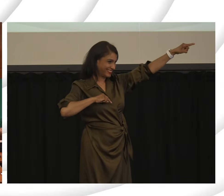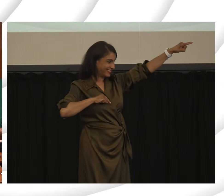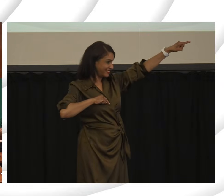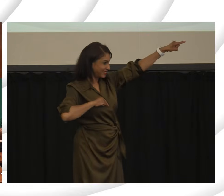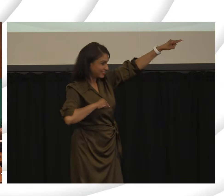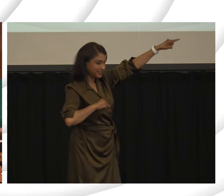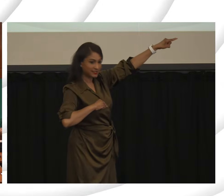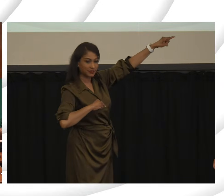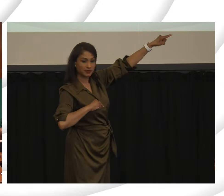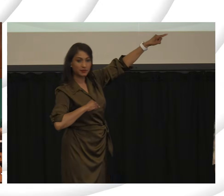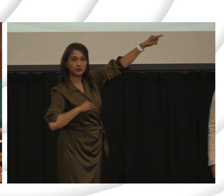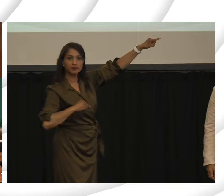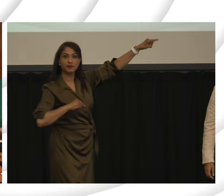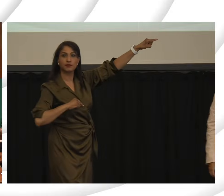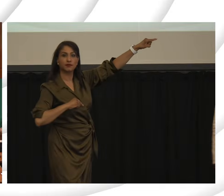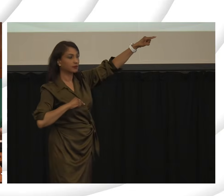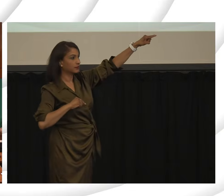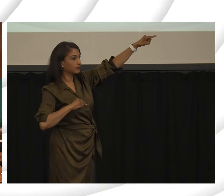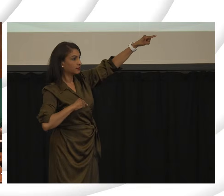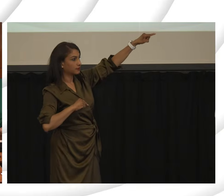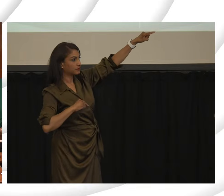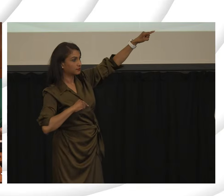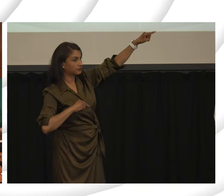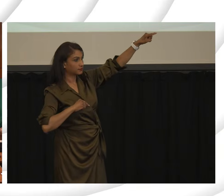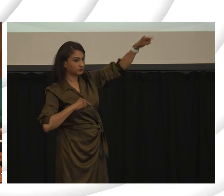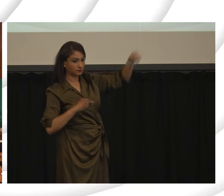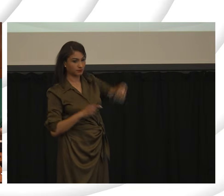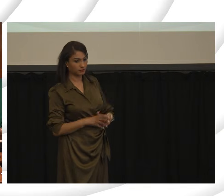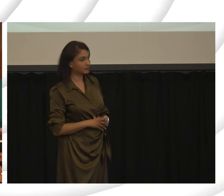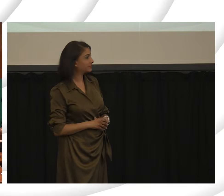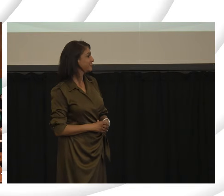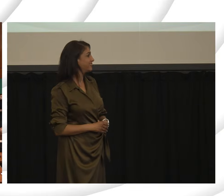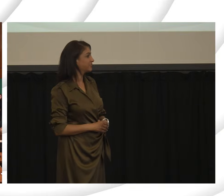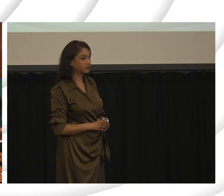Can we get the person on screen?